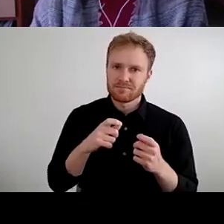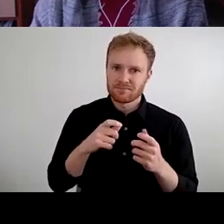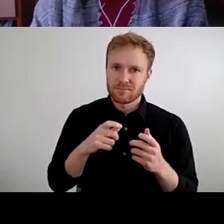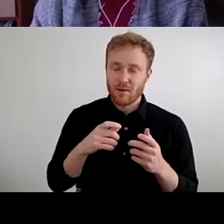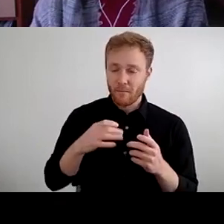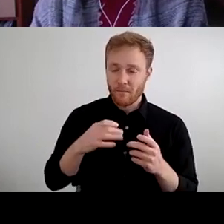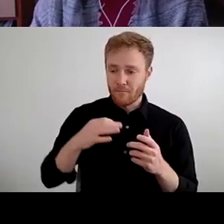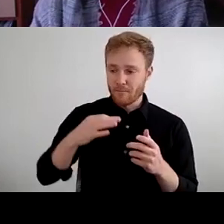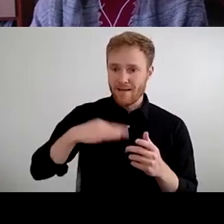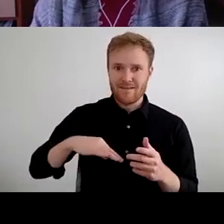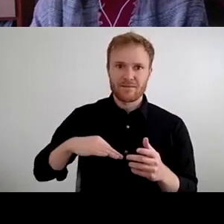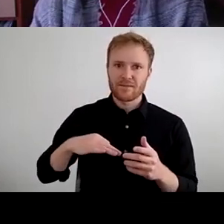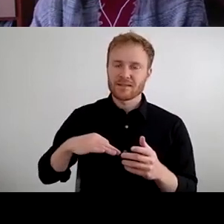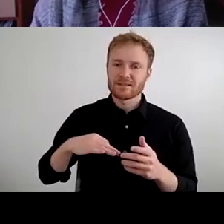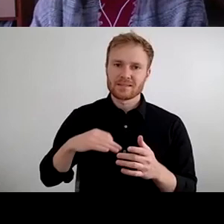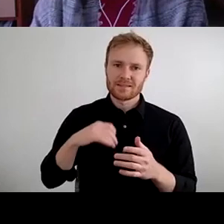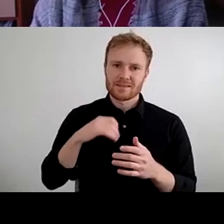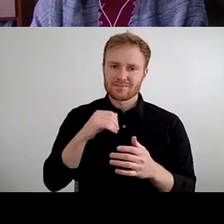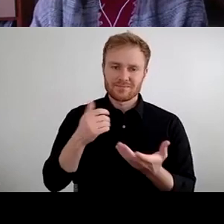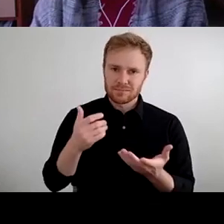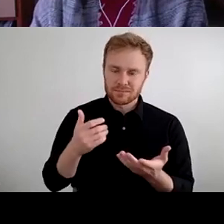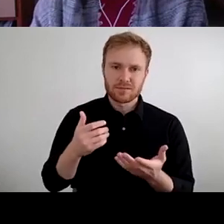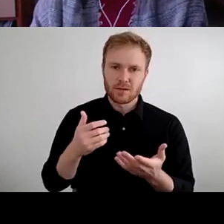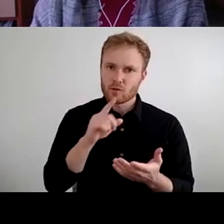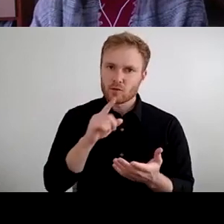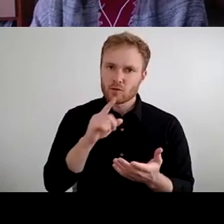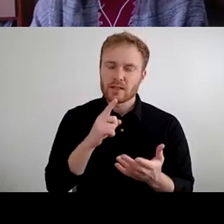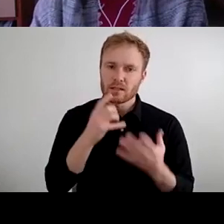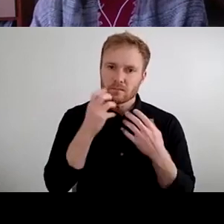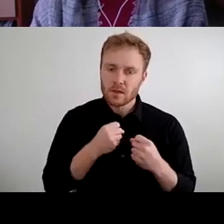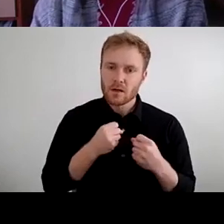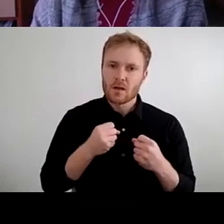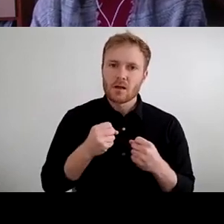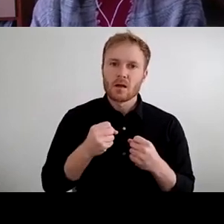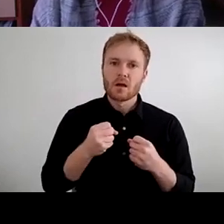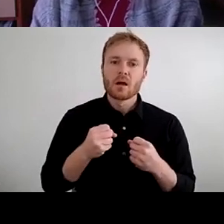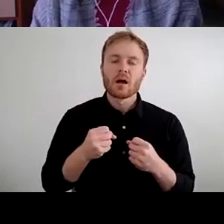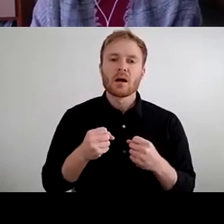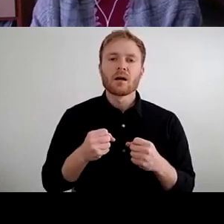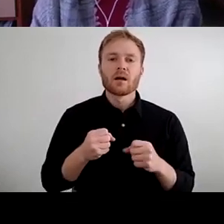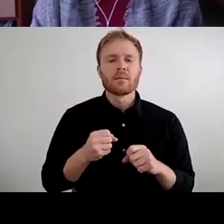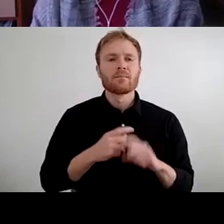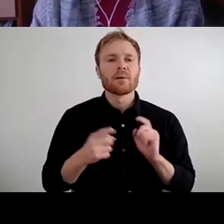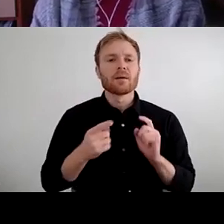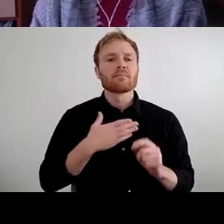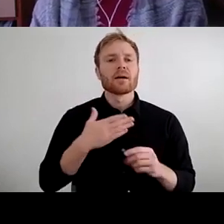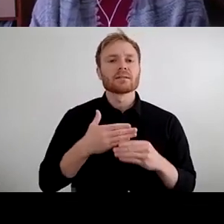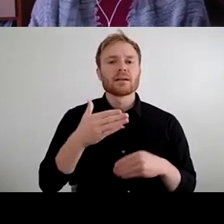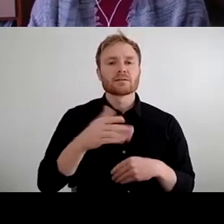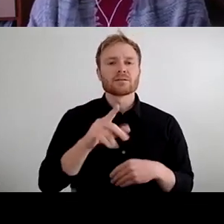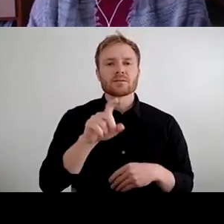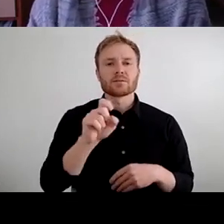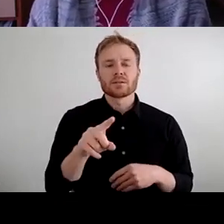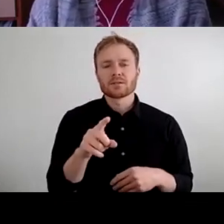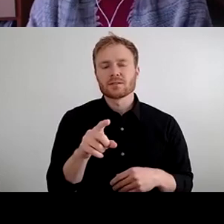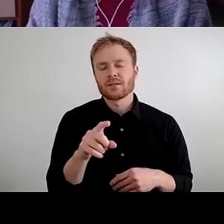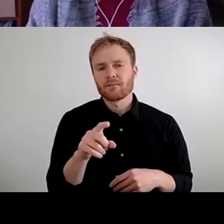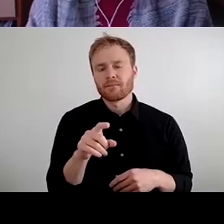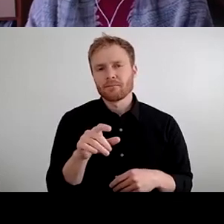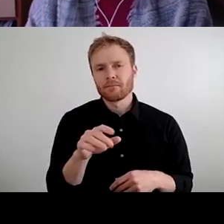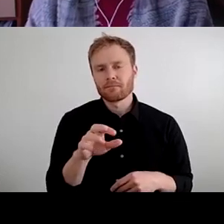really information sharing. And that was my next question, really, was, is there any trade? Meaning, you know, maybe we